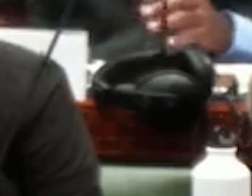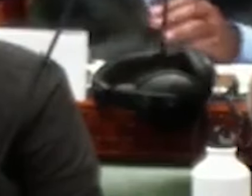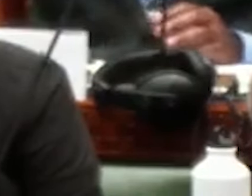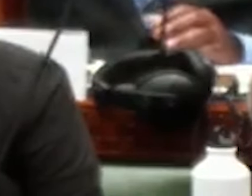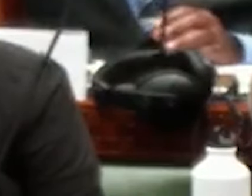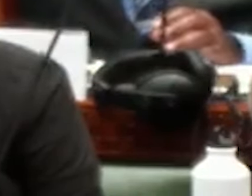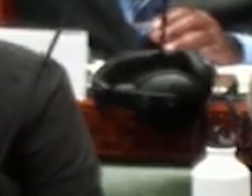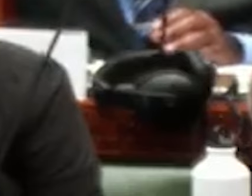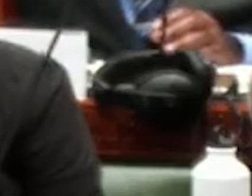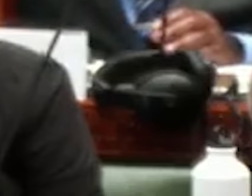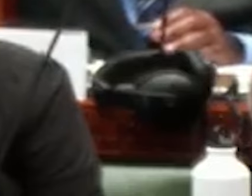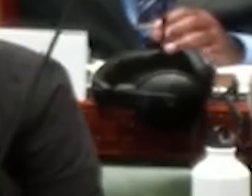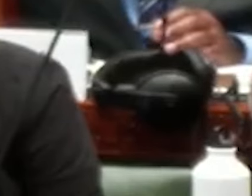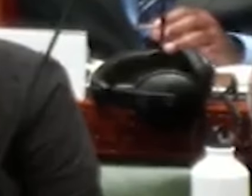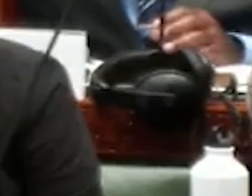people like